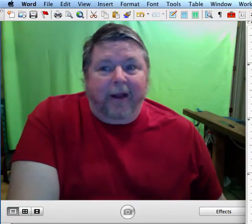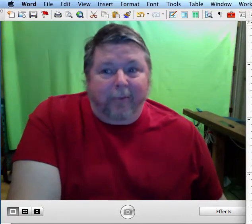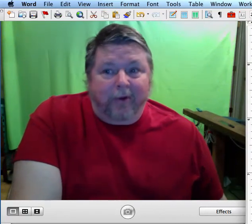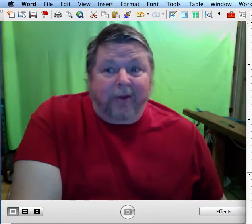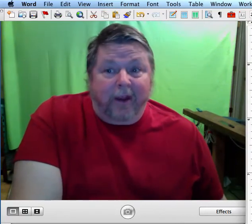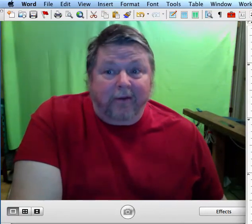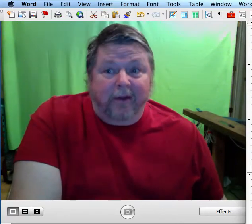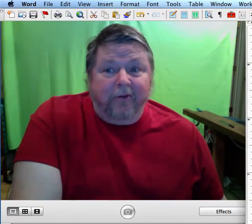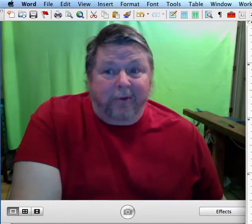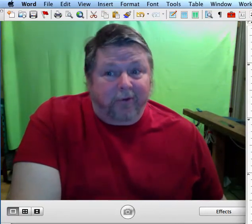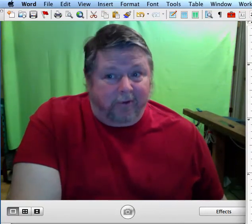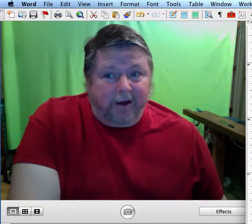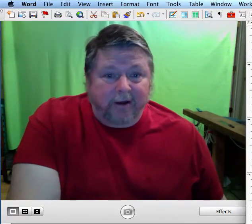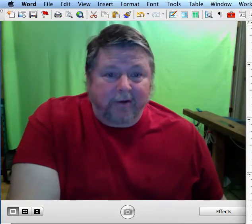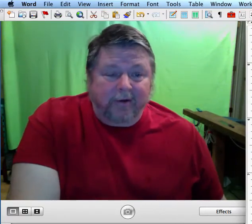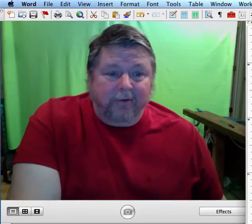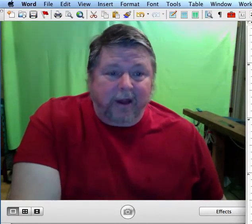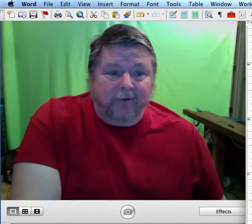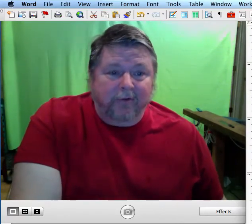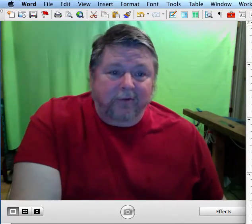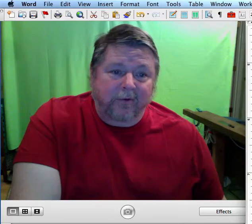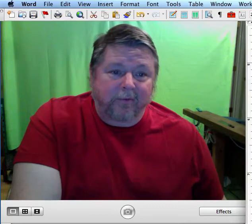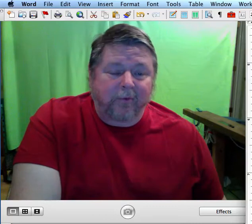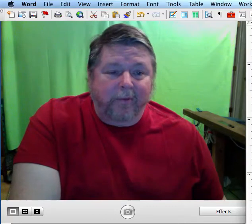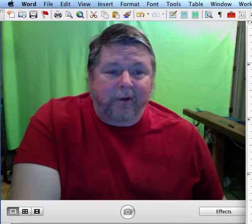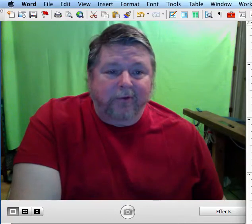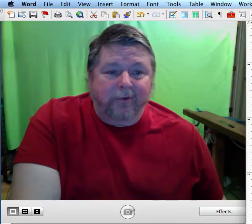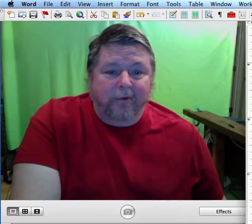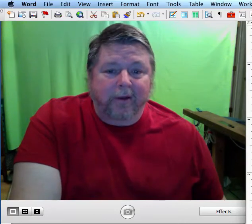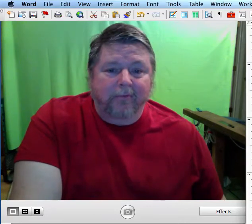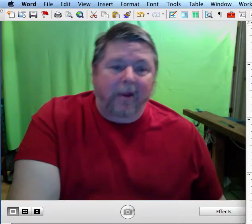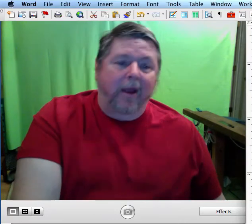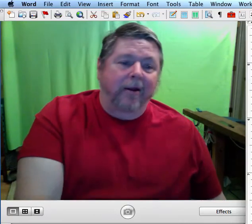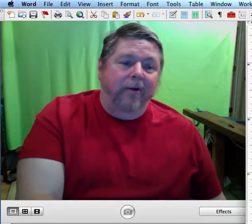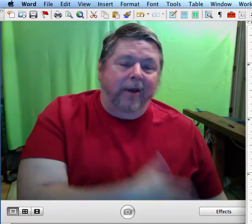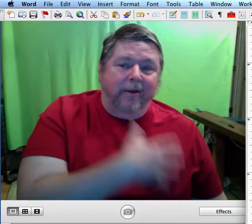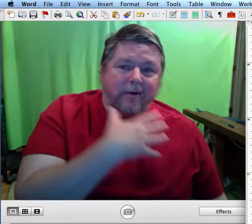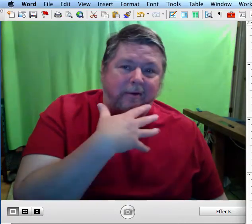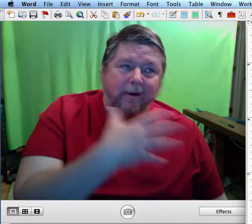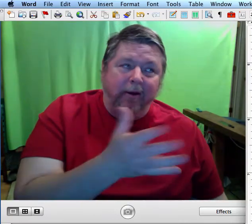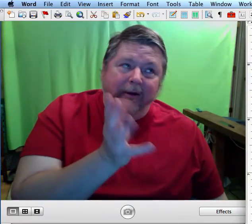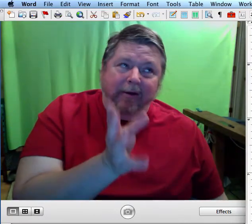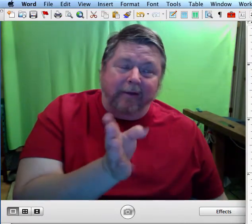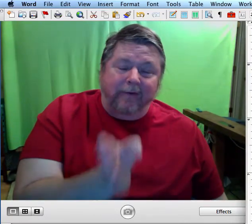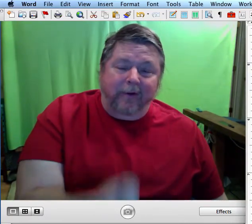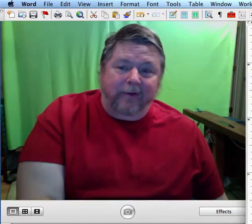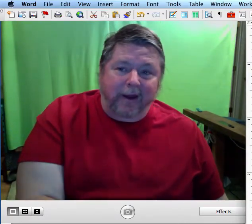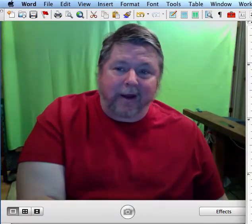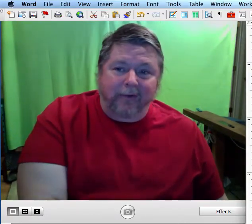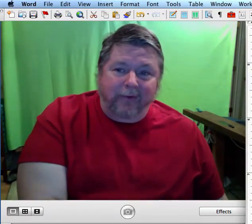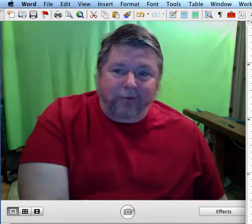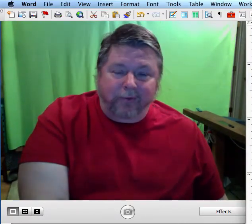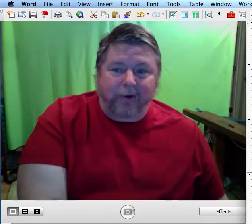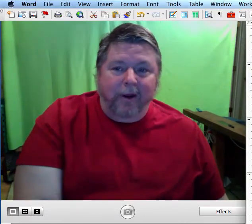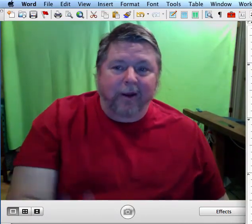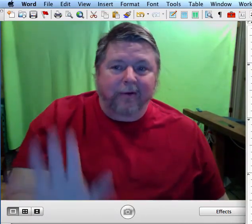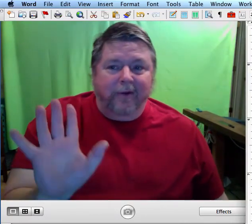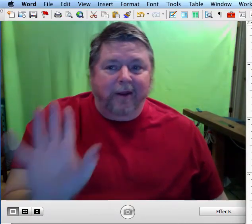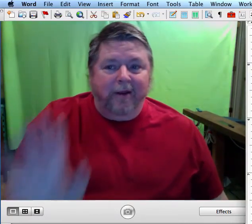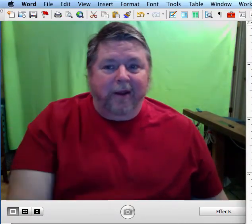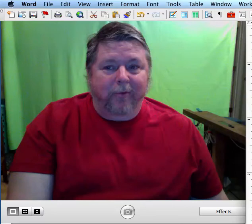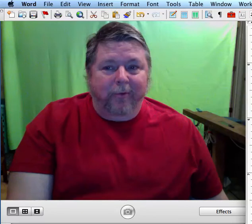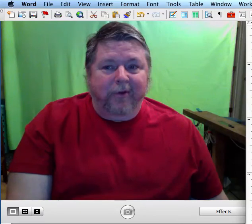then I'm going to say they should be certified, because that's the one measure that I don't need to necessarily see in individual's work